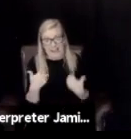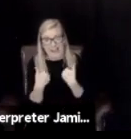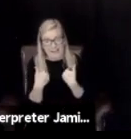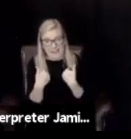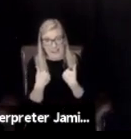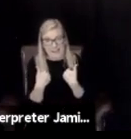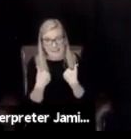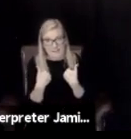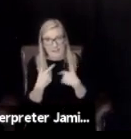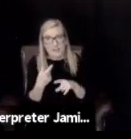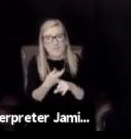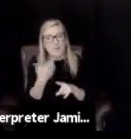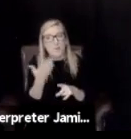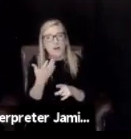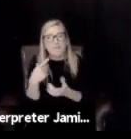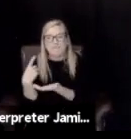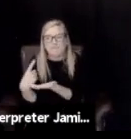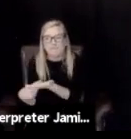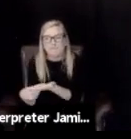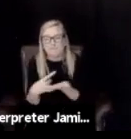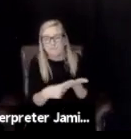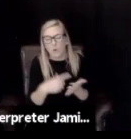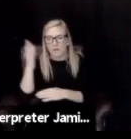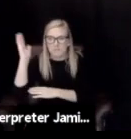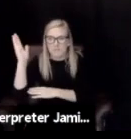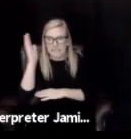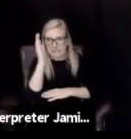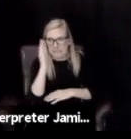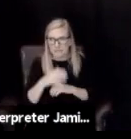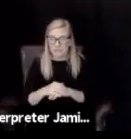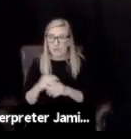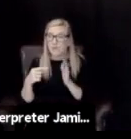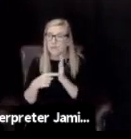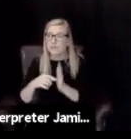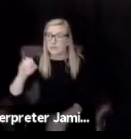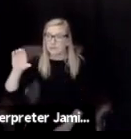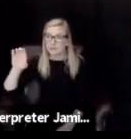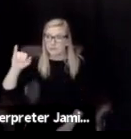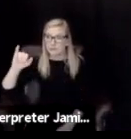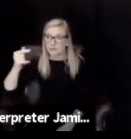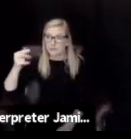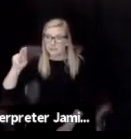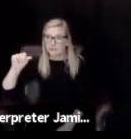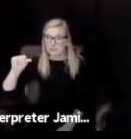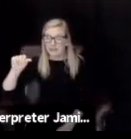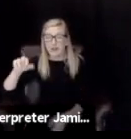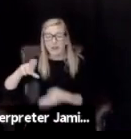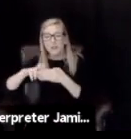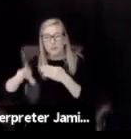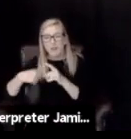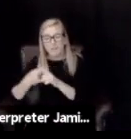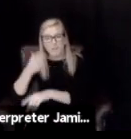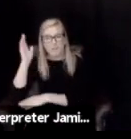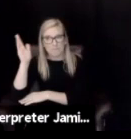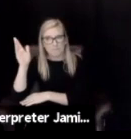came as a result of speaking, right? So Cigna came as a result of speaking. You have to nail it. When you're out